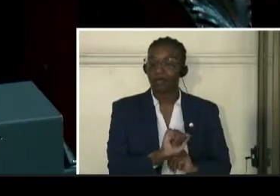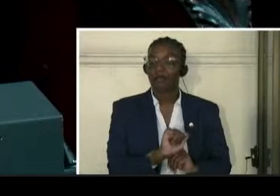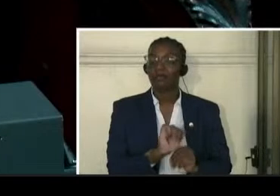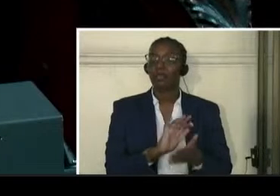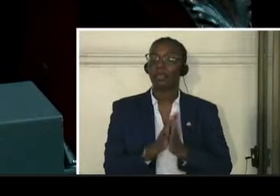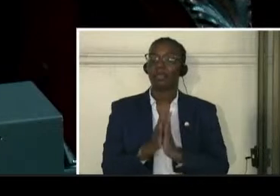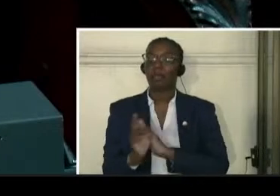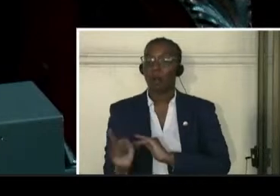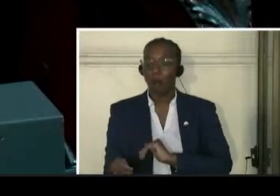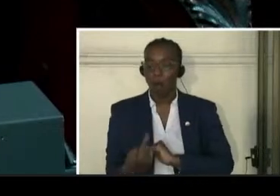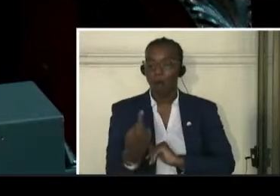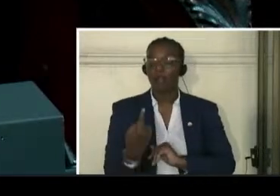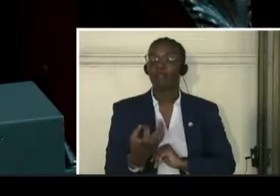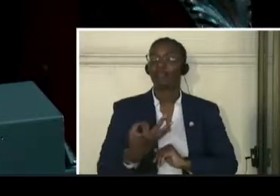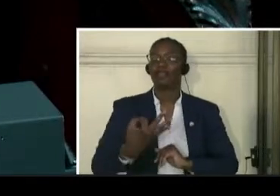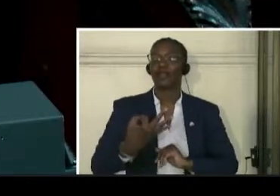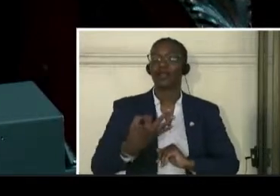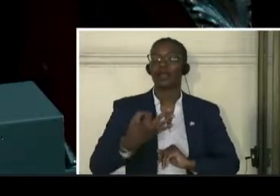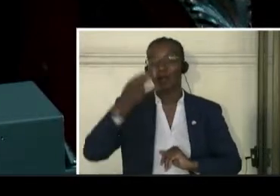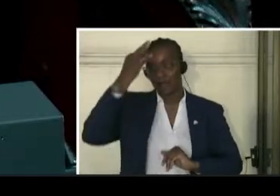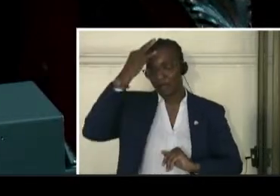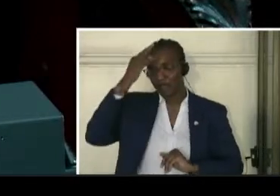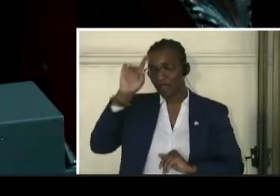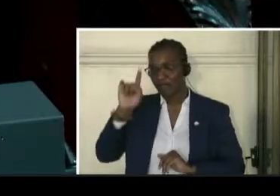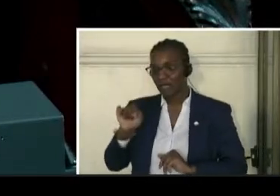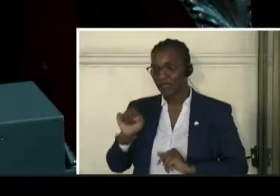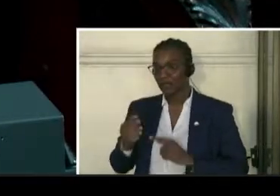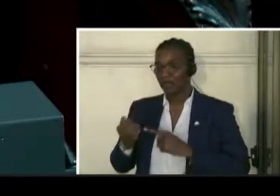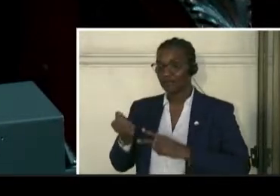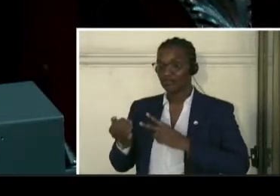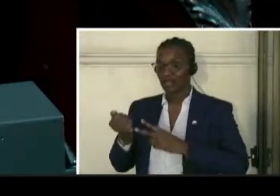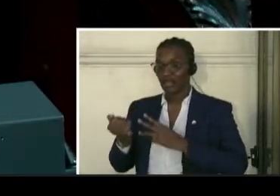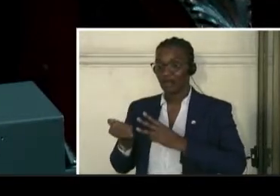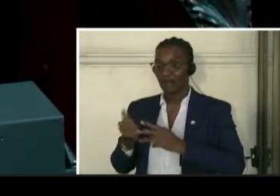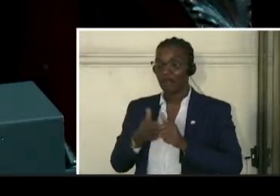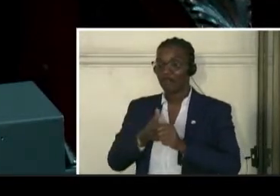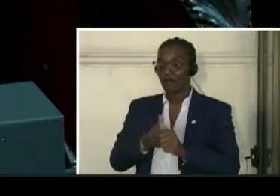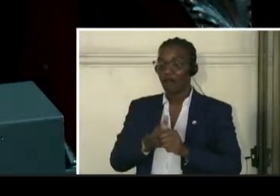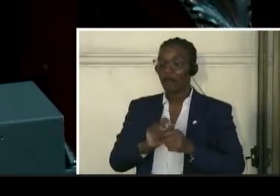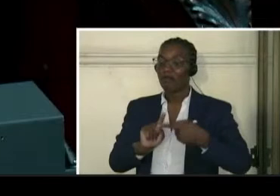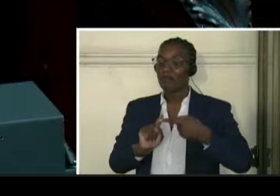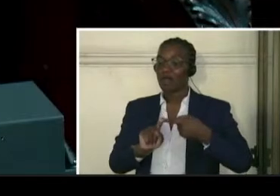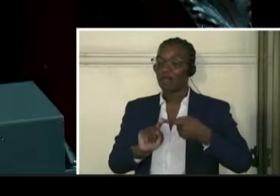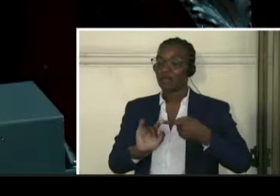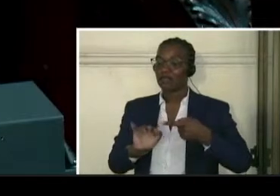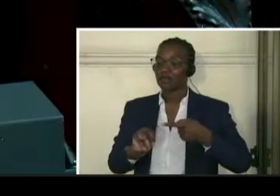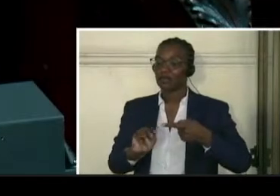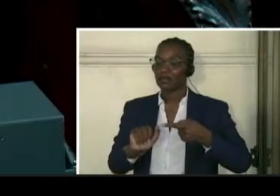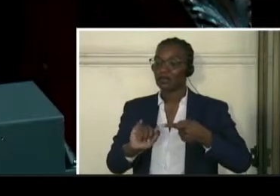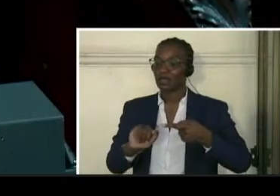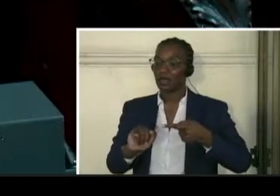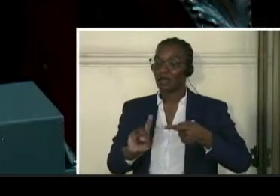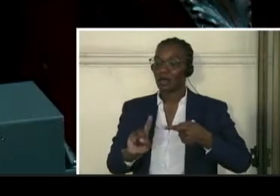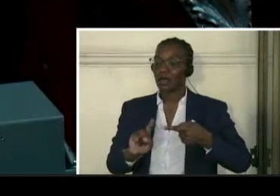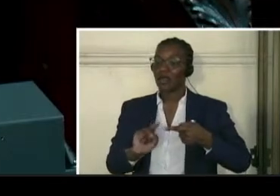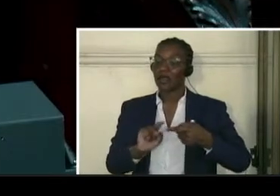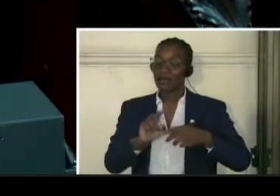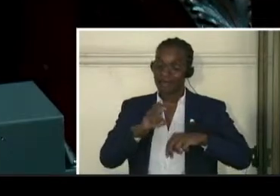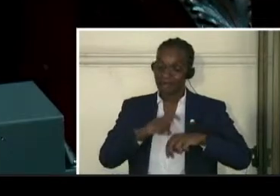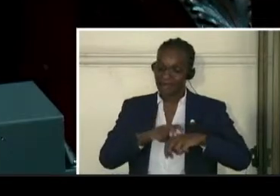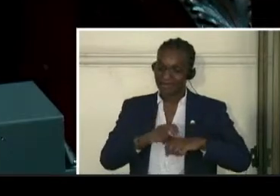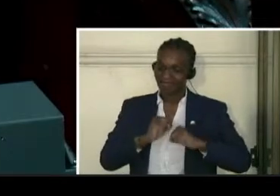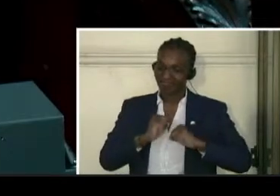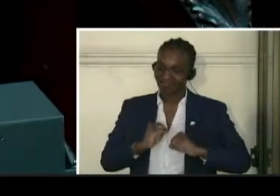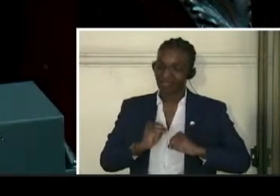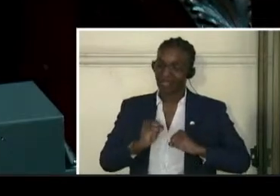at all three spheres of government has to be achieved through the following measure, if one is to mention a few. The need to